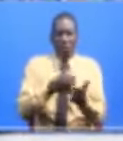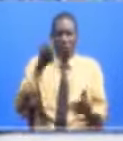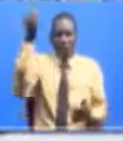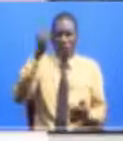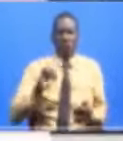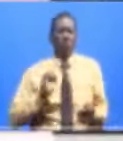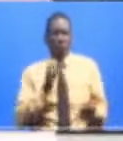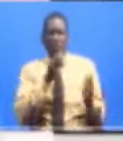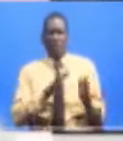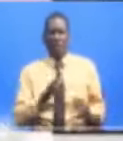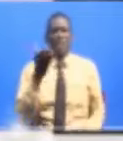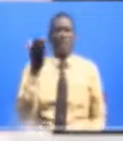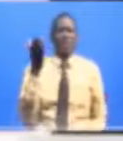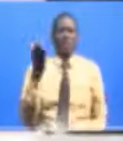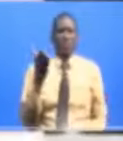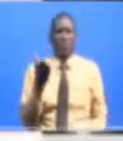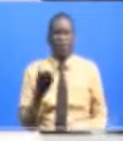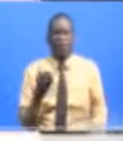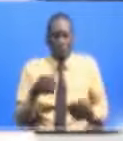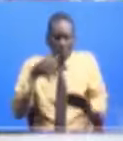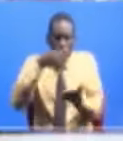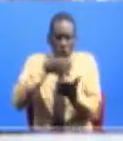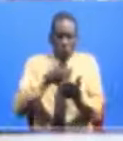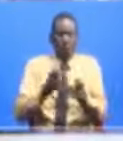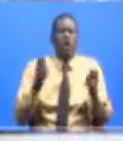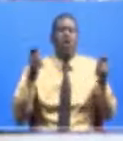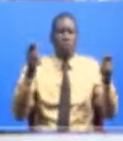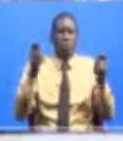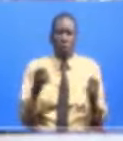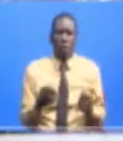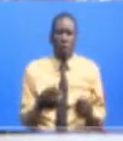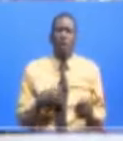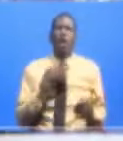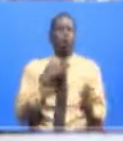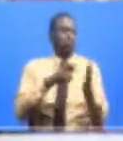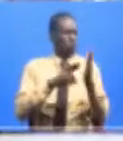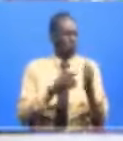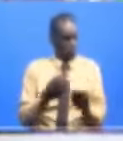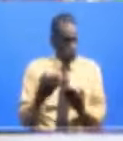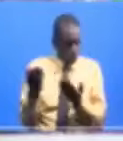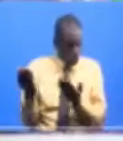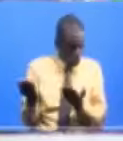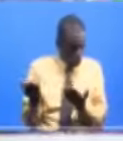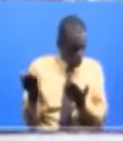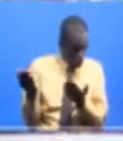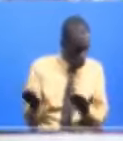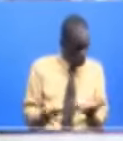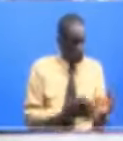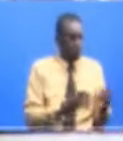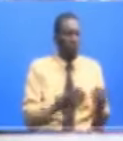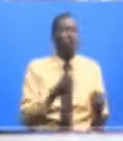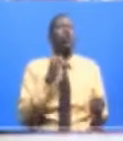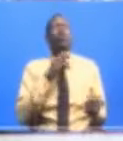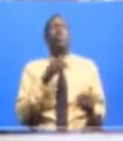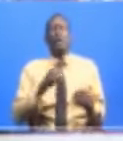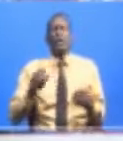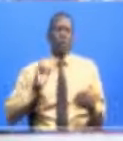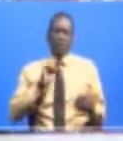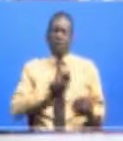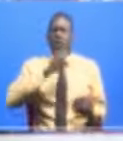Senator Lenku Olekana were part of the protests. Nitaakilisha petition hiyo katika Senate ya